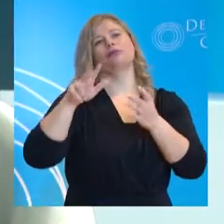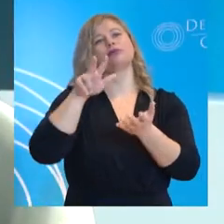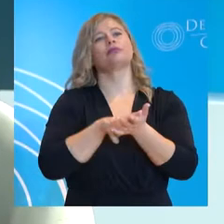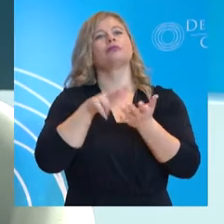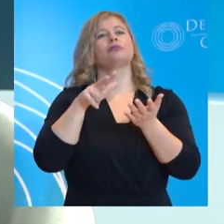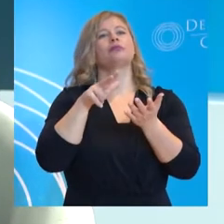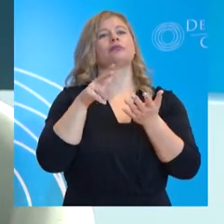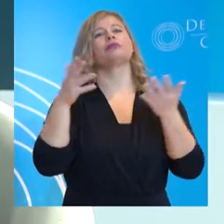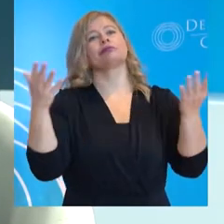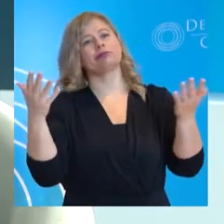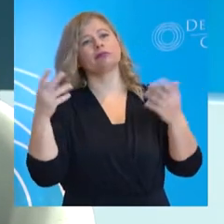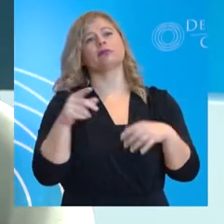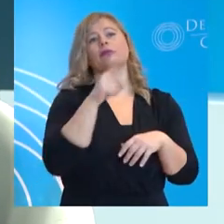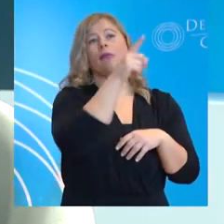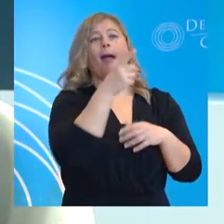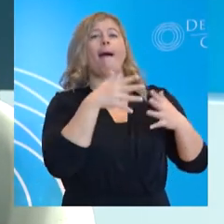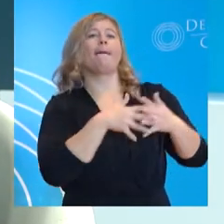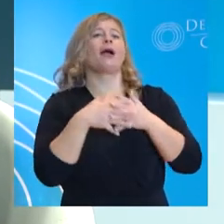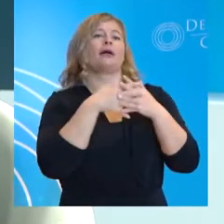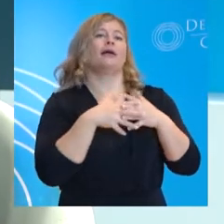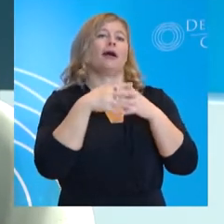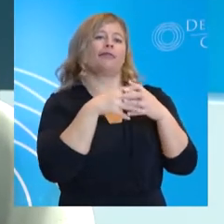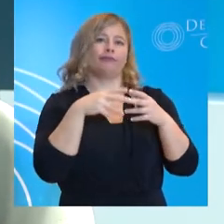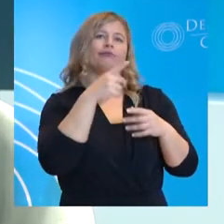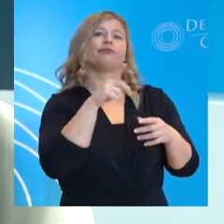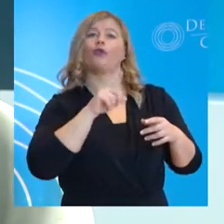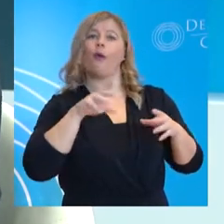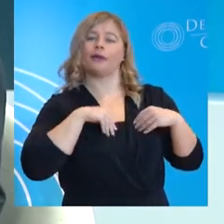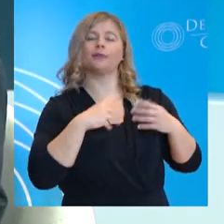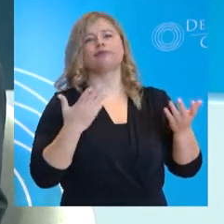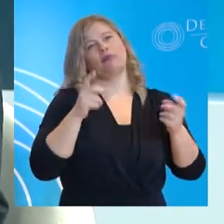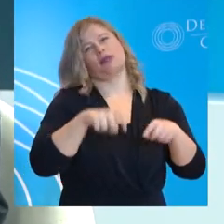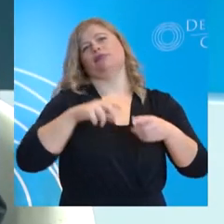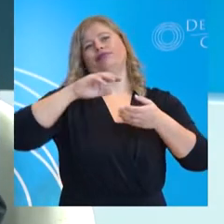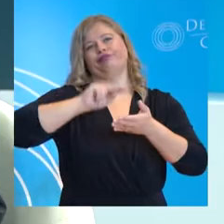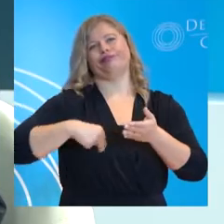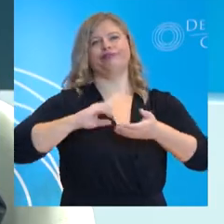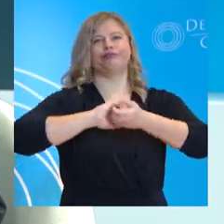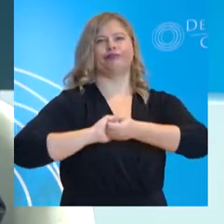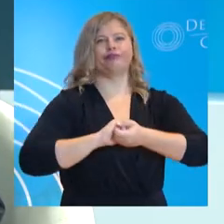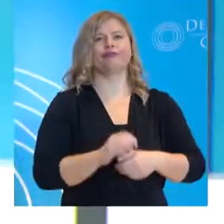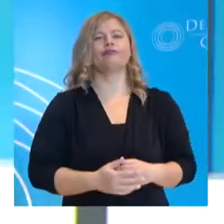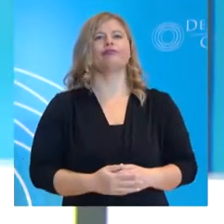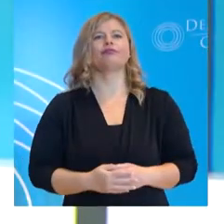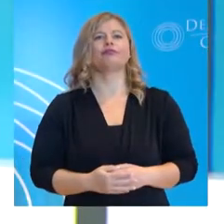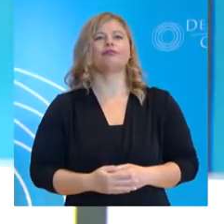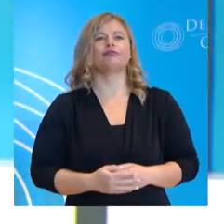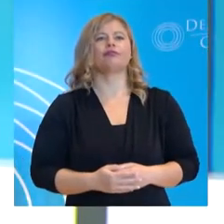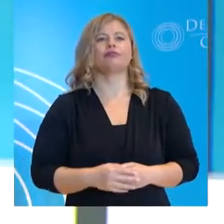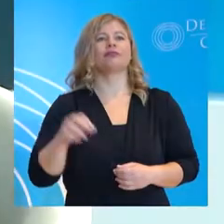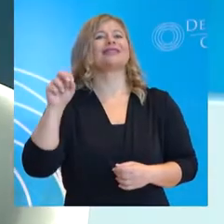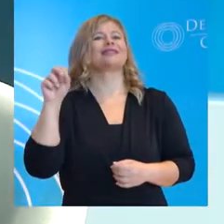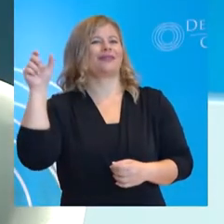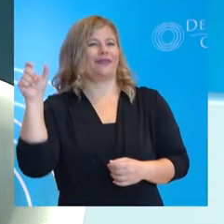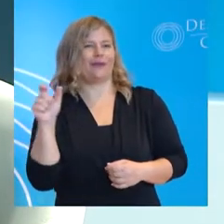is also one of your best allies in the Eastern Mediterranean. So, but that is true. And so what's